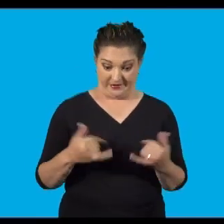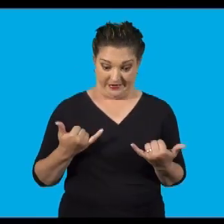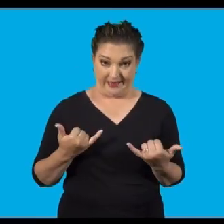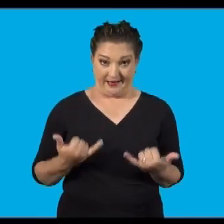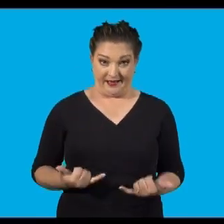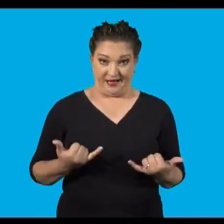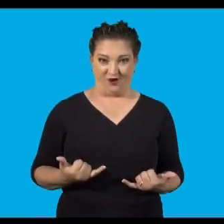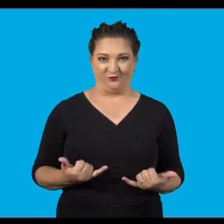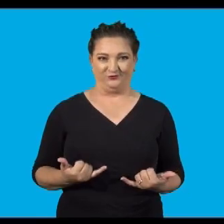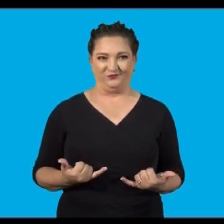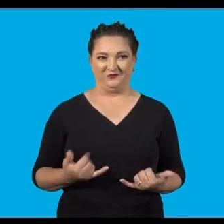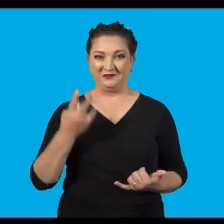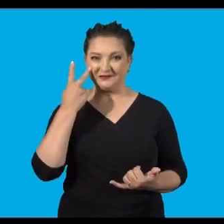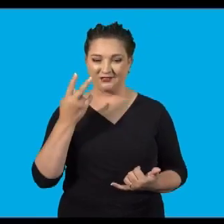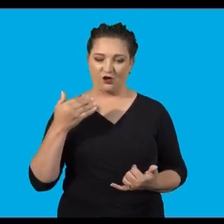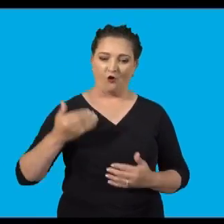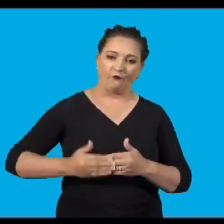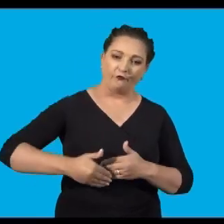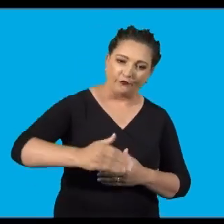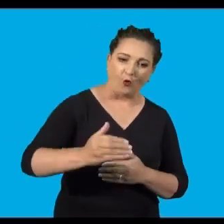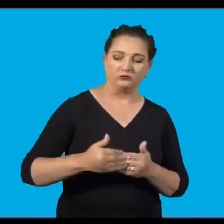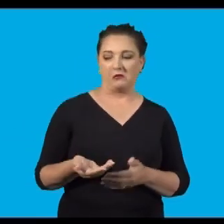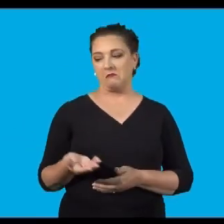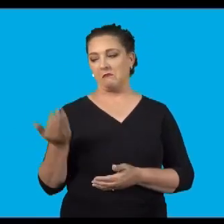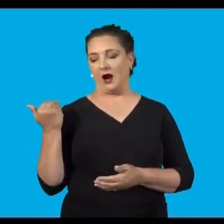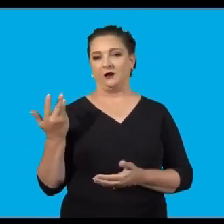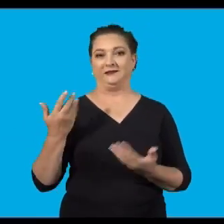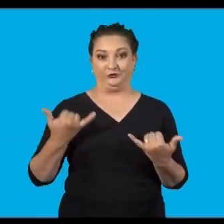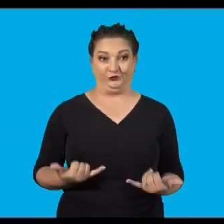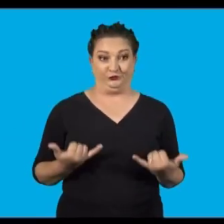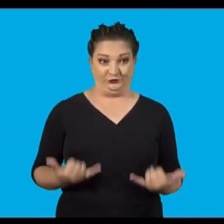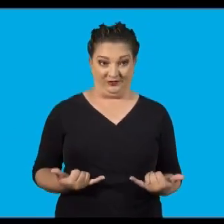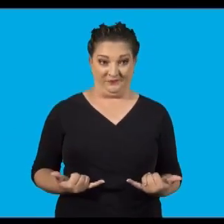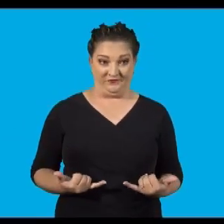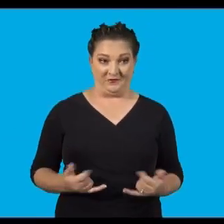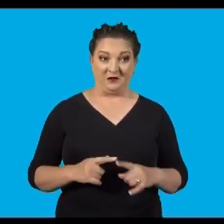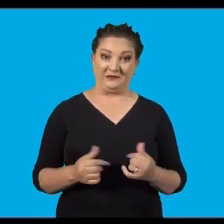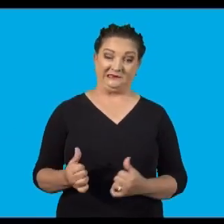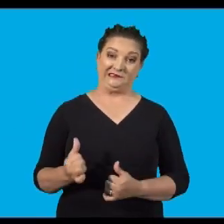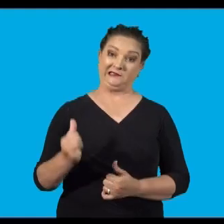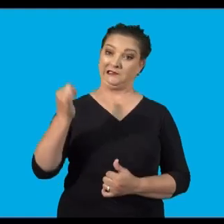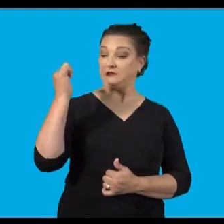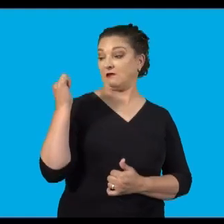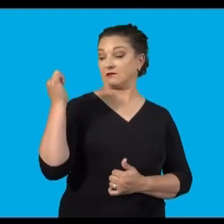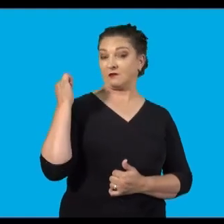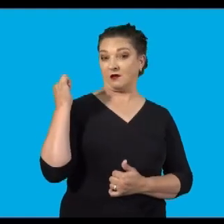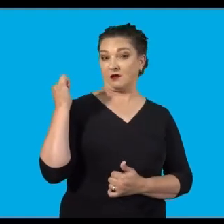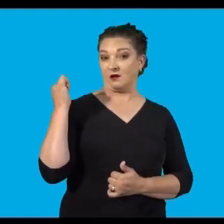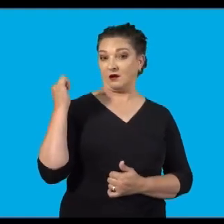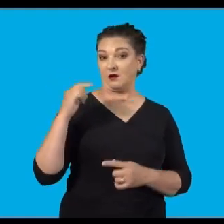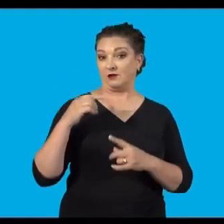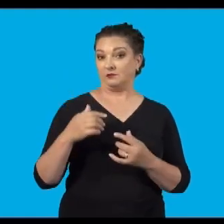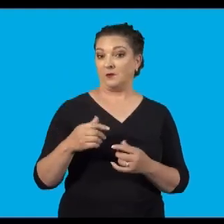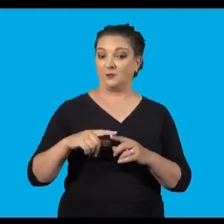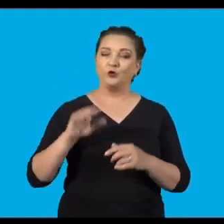now is the present tense. So see how I've identified it as in today. Then when we're moving back, it is yesterday. And